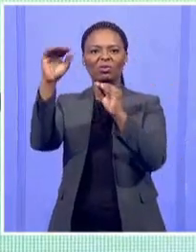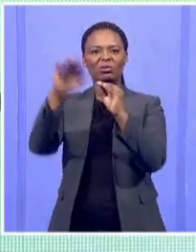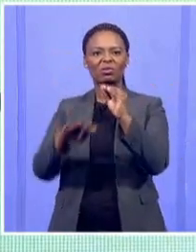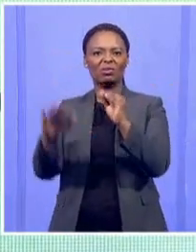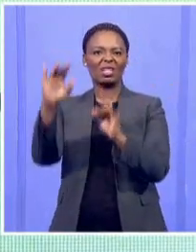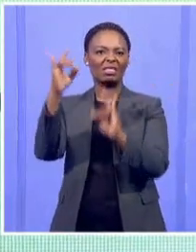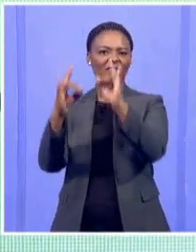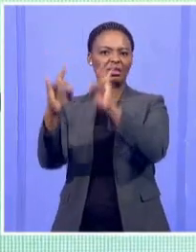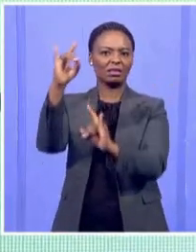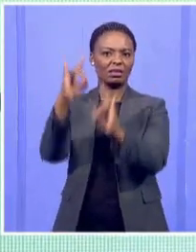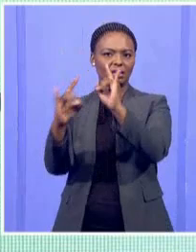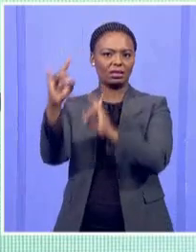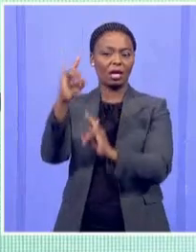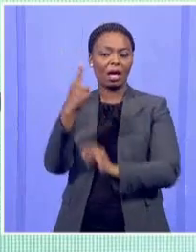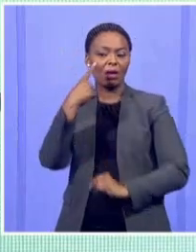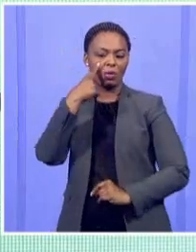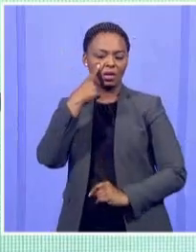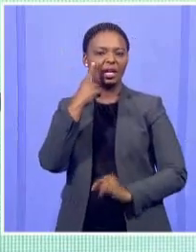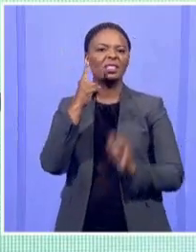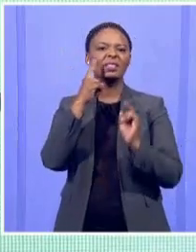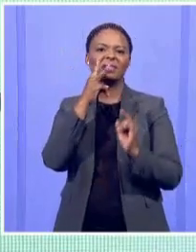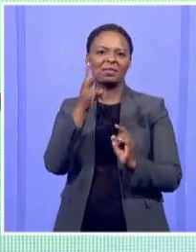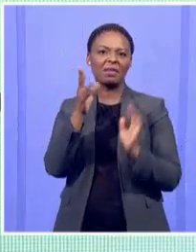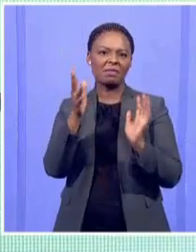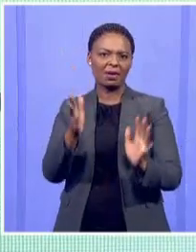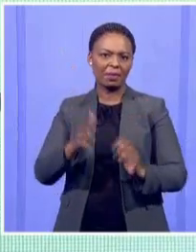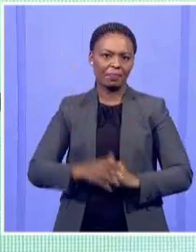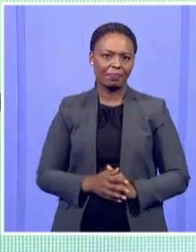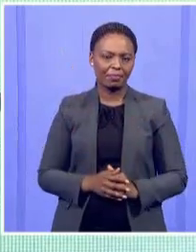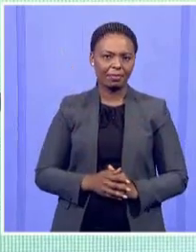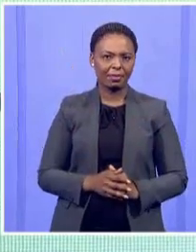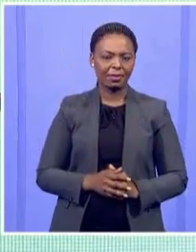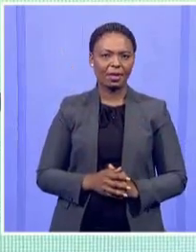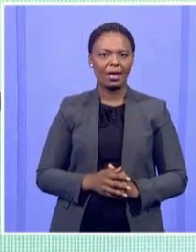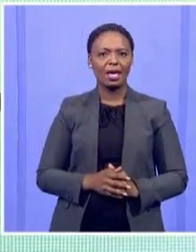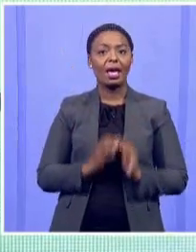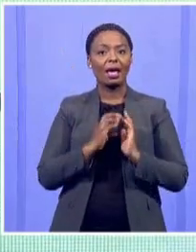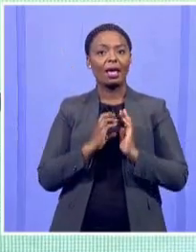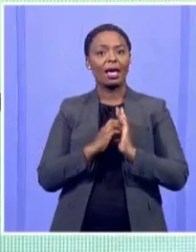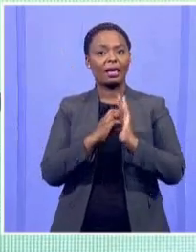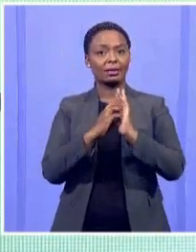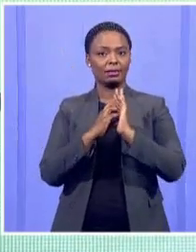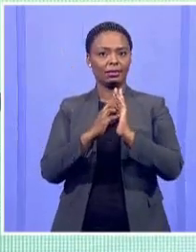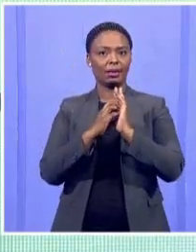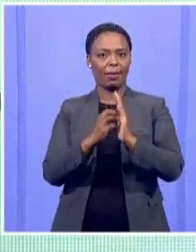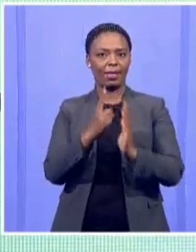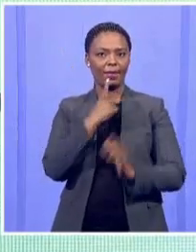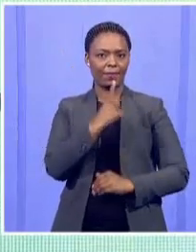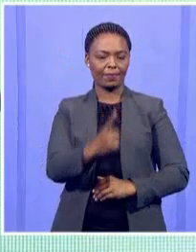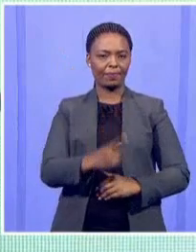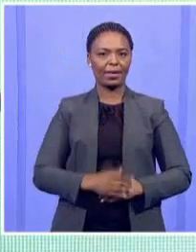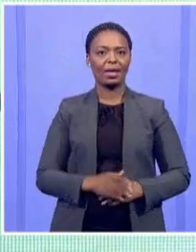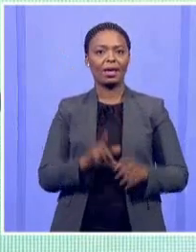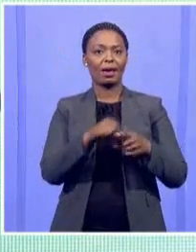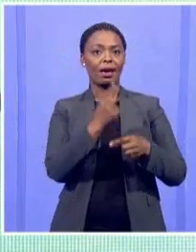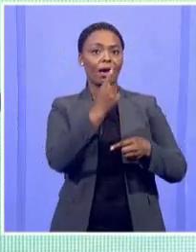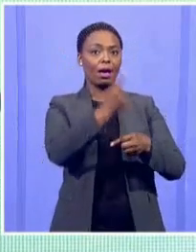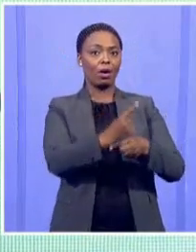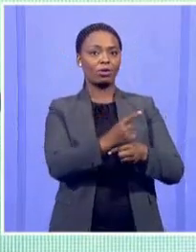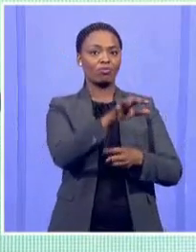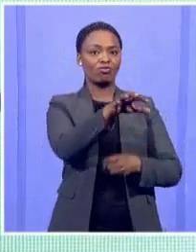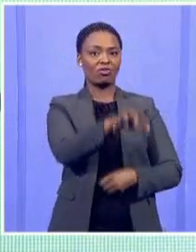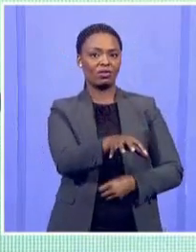already witnessed that. Just as you look, just as an example, the Gauteng